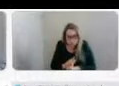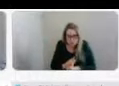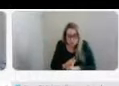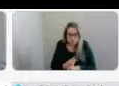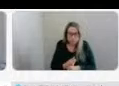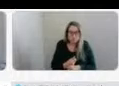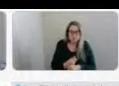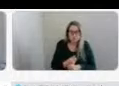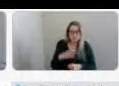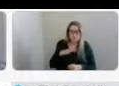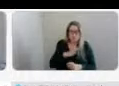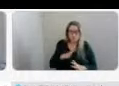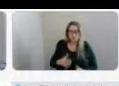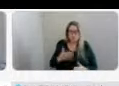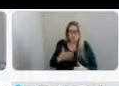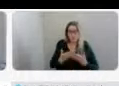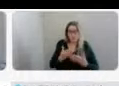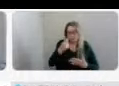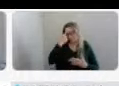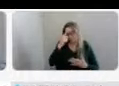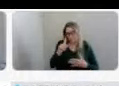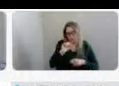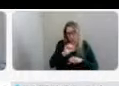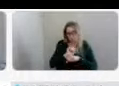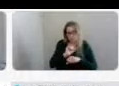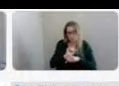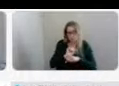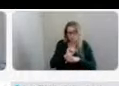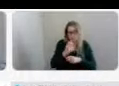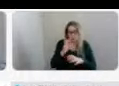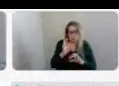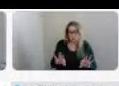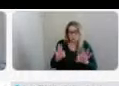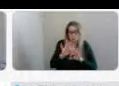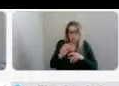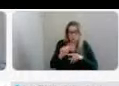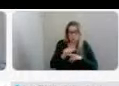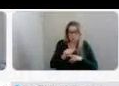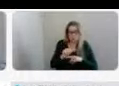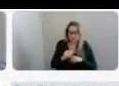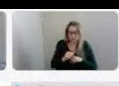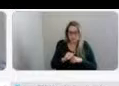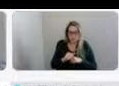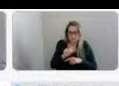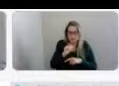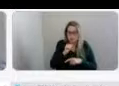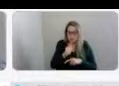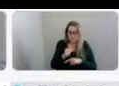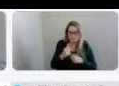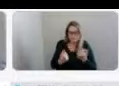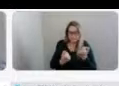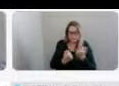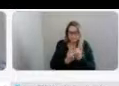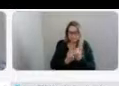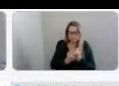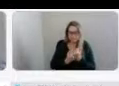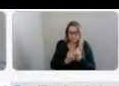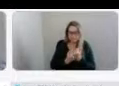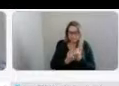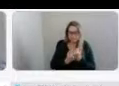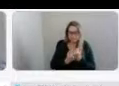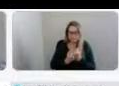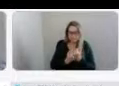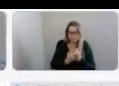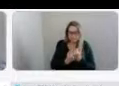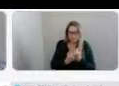commissioners for their work on this very important task i do not support the configuration